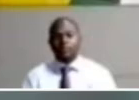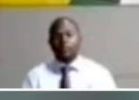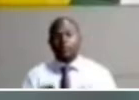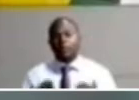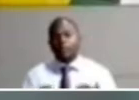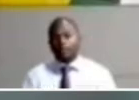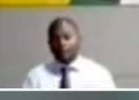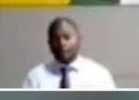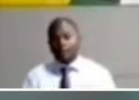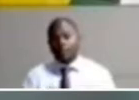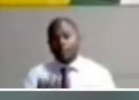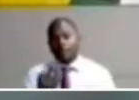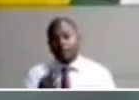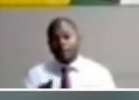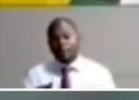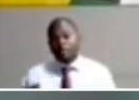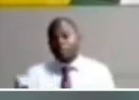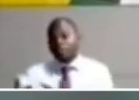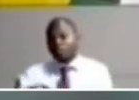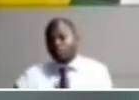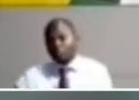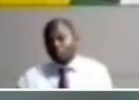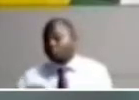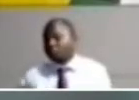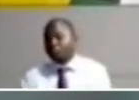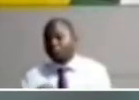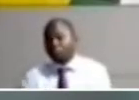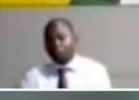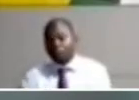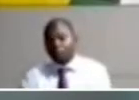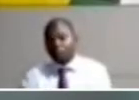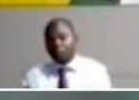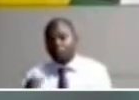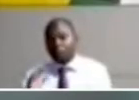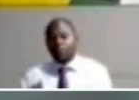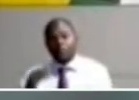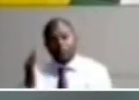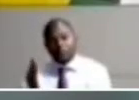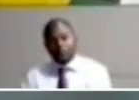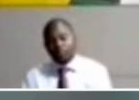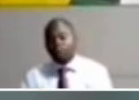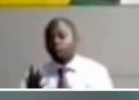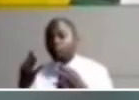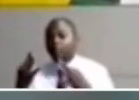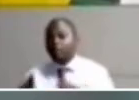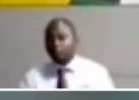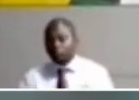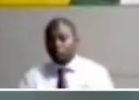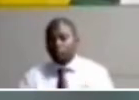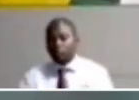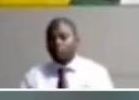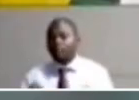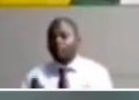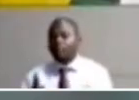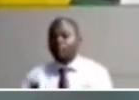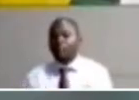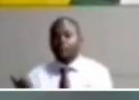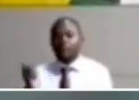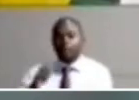Now, if the factories cannot do this, then they should suspend production for 14